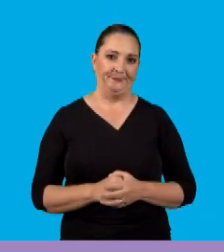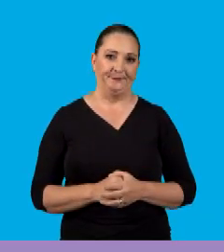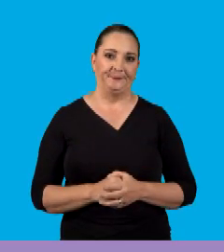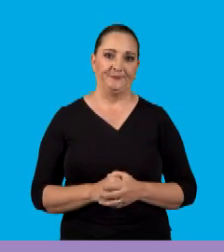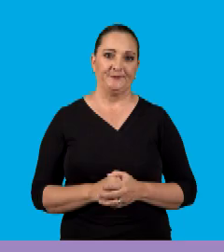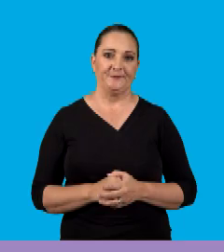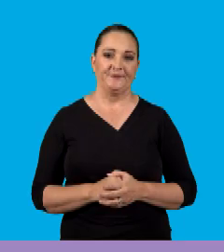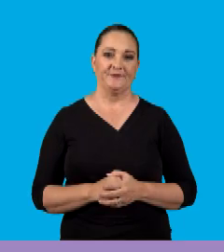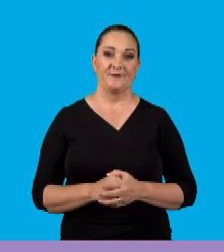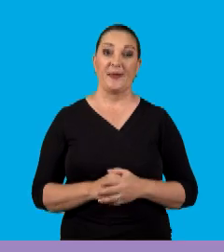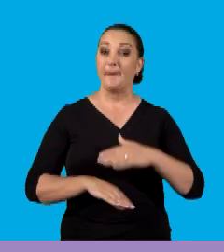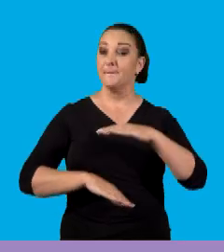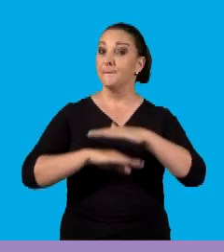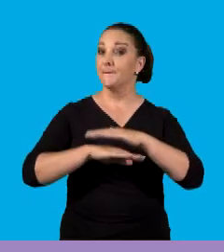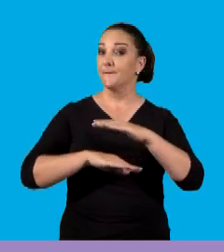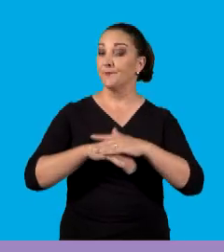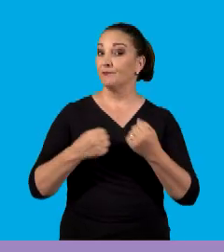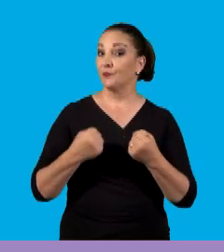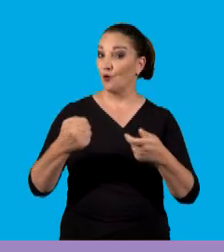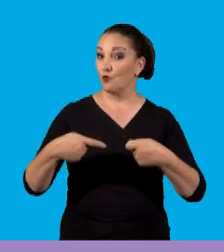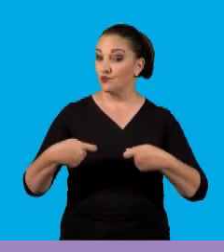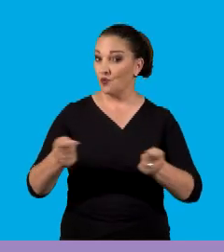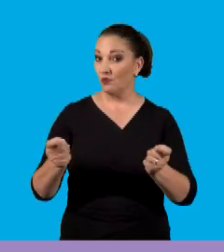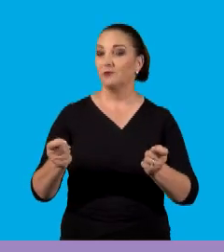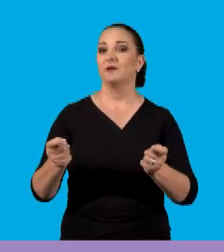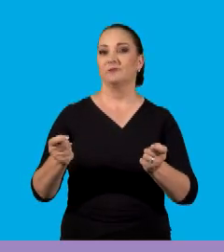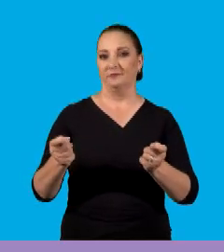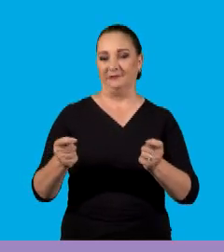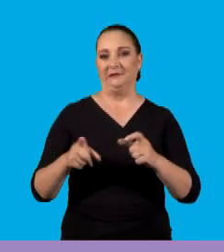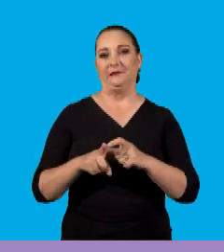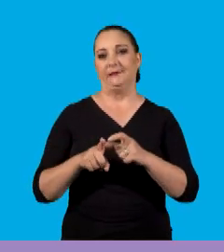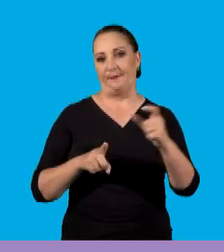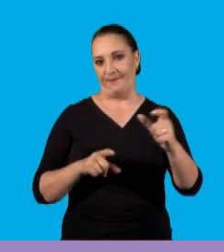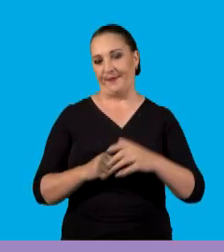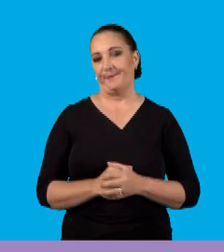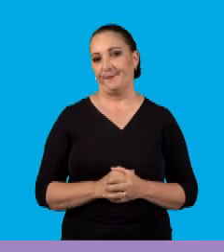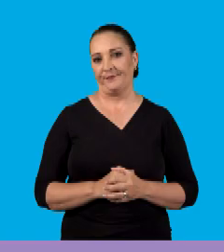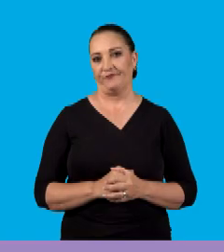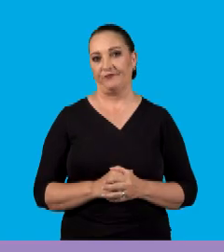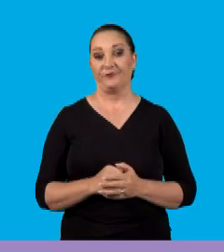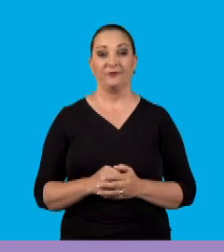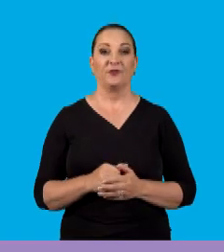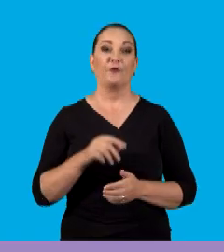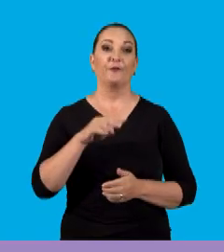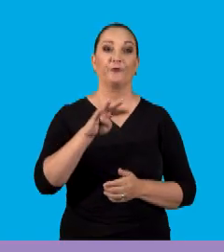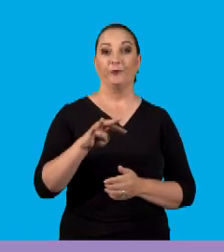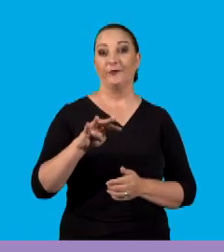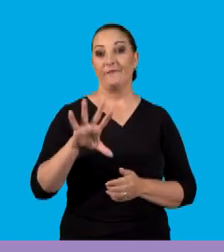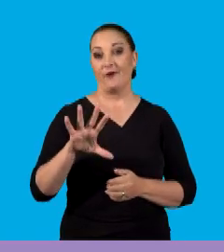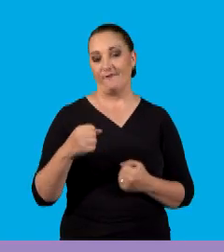December. So we can see that the maximum number of cars sold there is December, and that